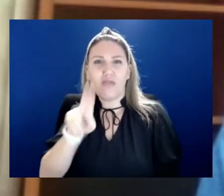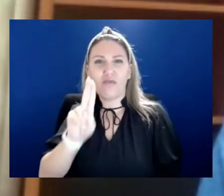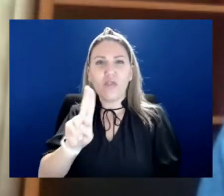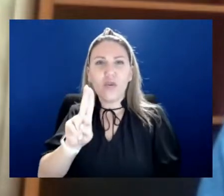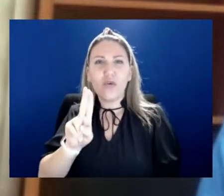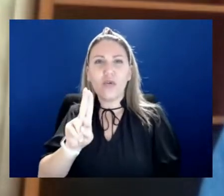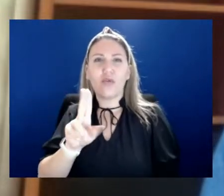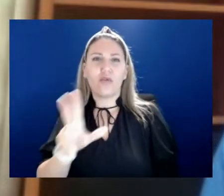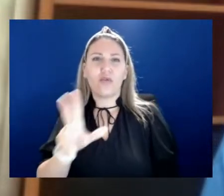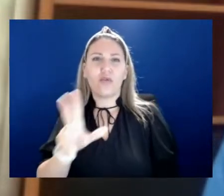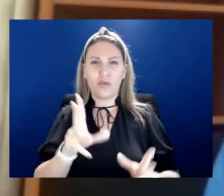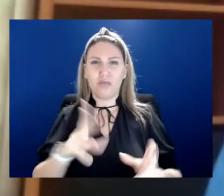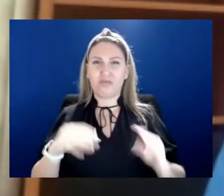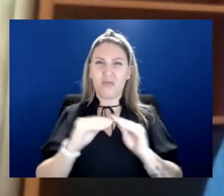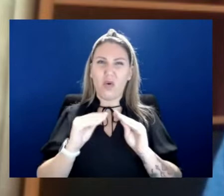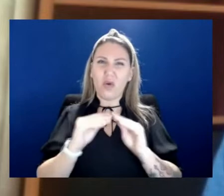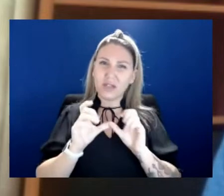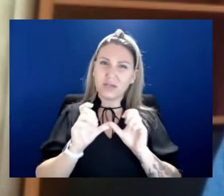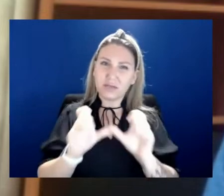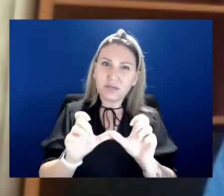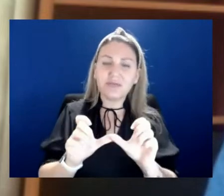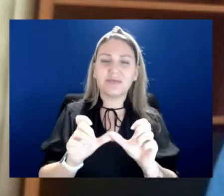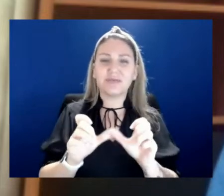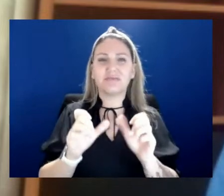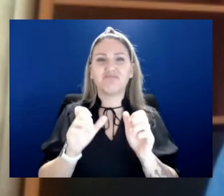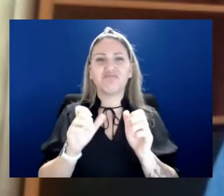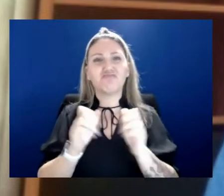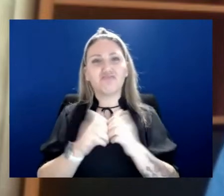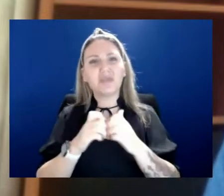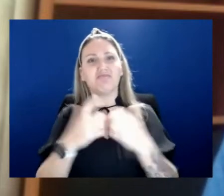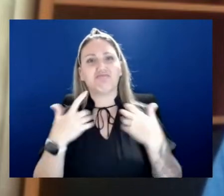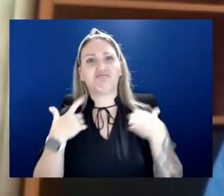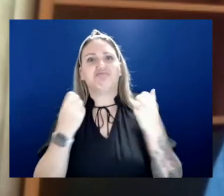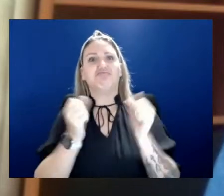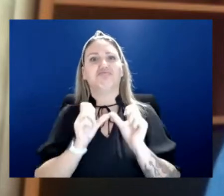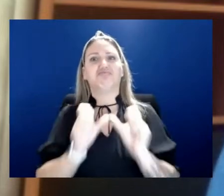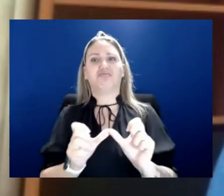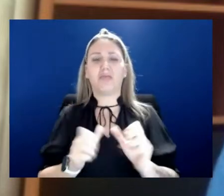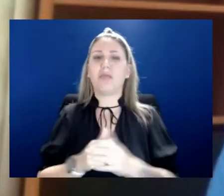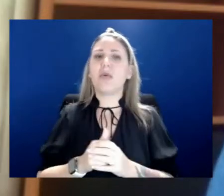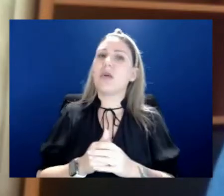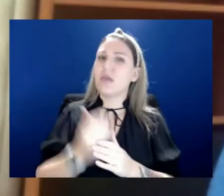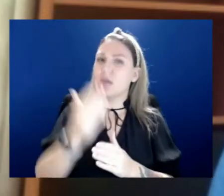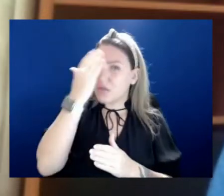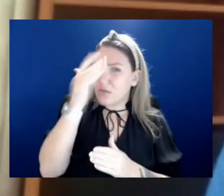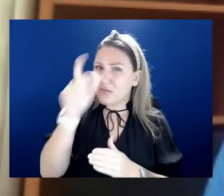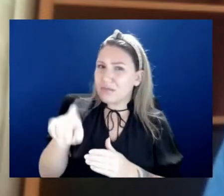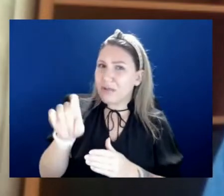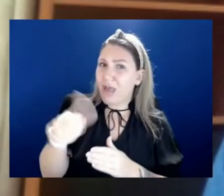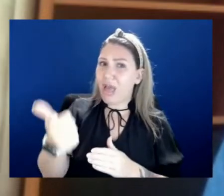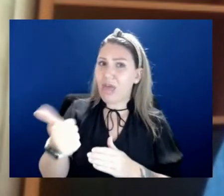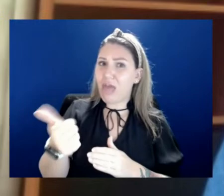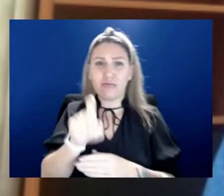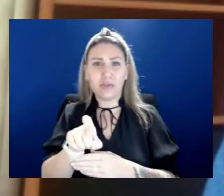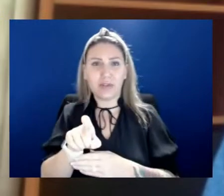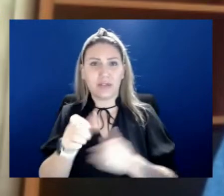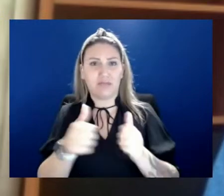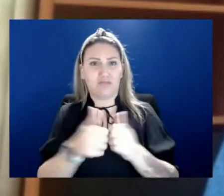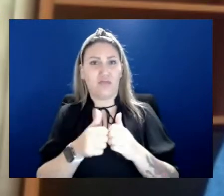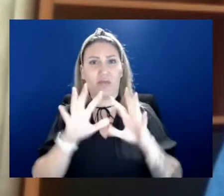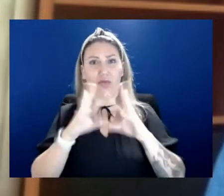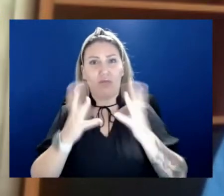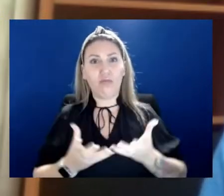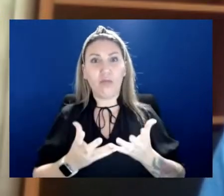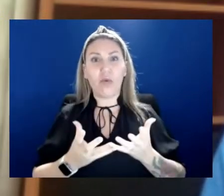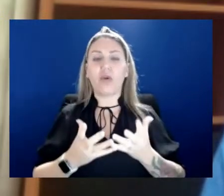endemic. But we knew the focus would move beyond that to other needs around the world, not just COVID needs. And so from the very beginning,